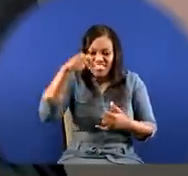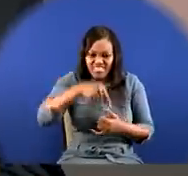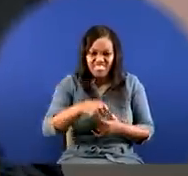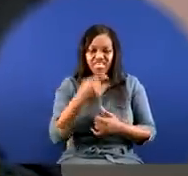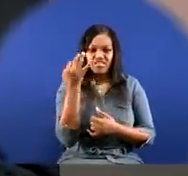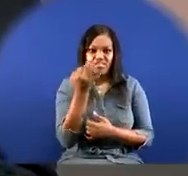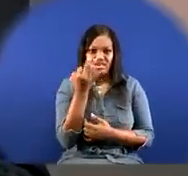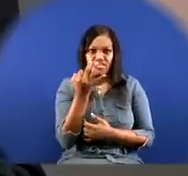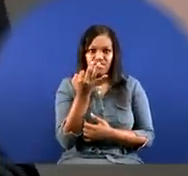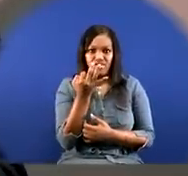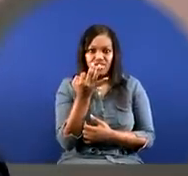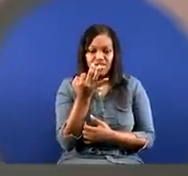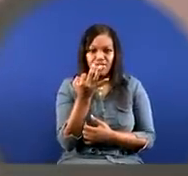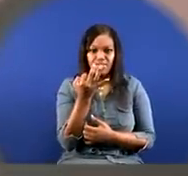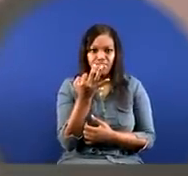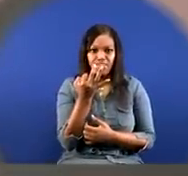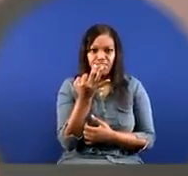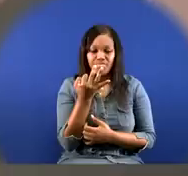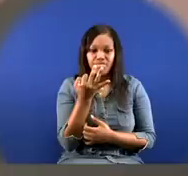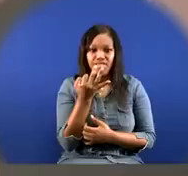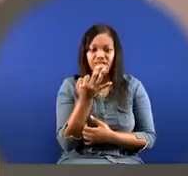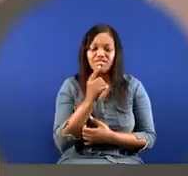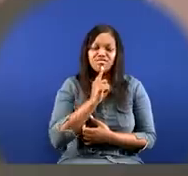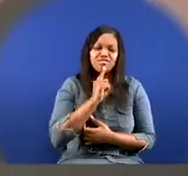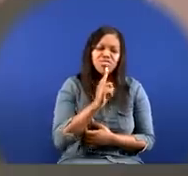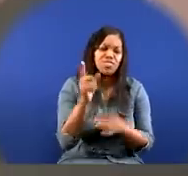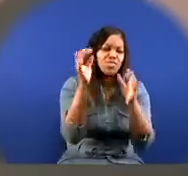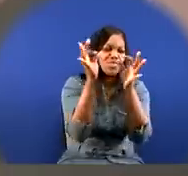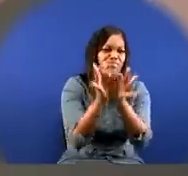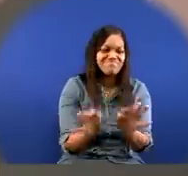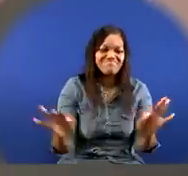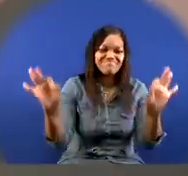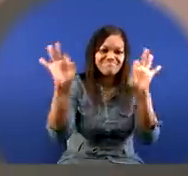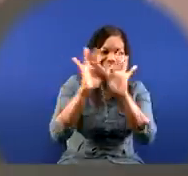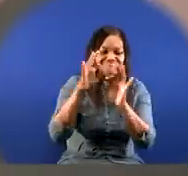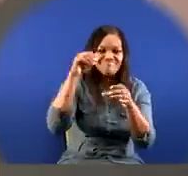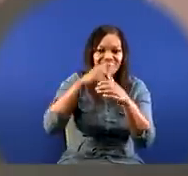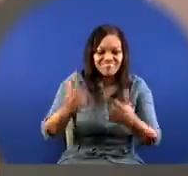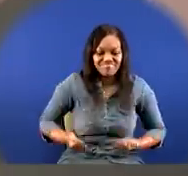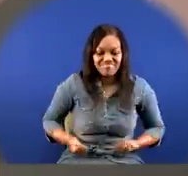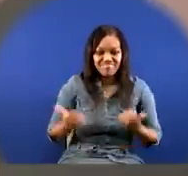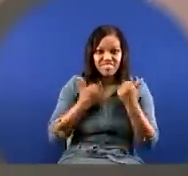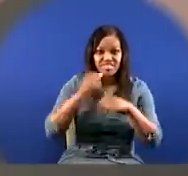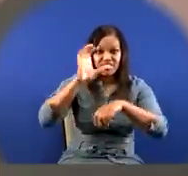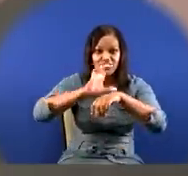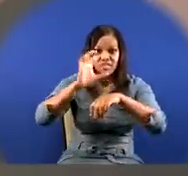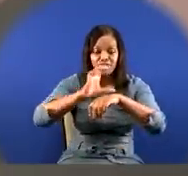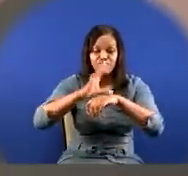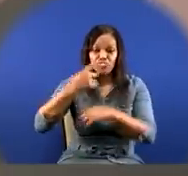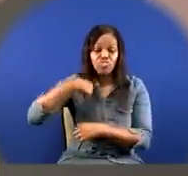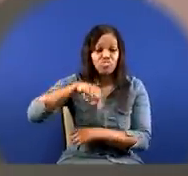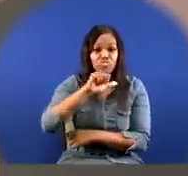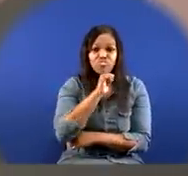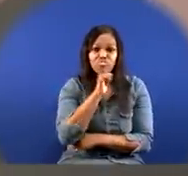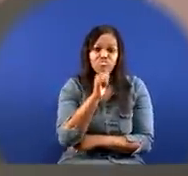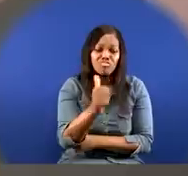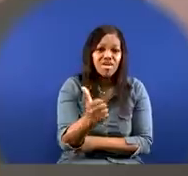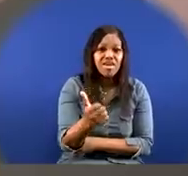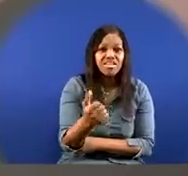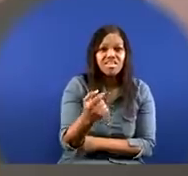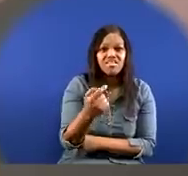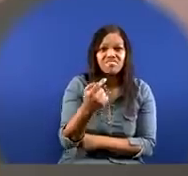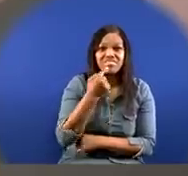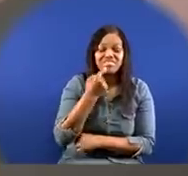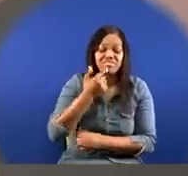Friday, that is so significant in the life of the church that we do not even call it